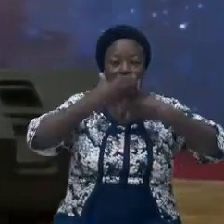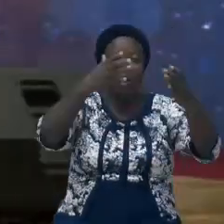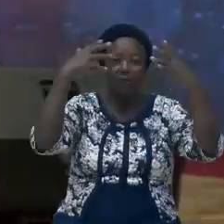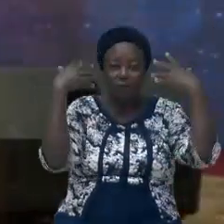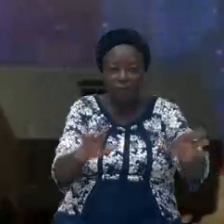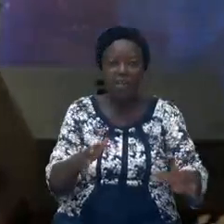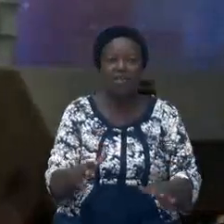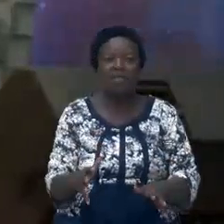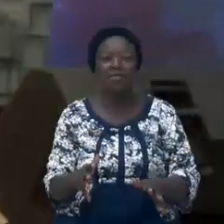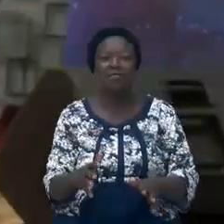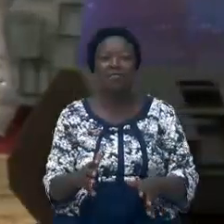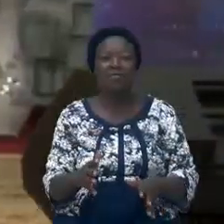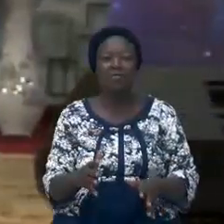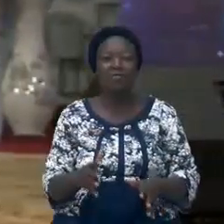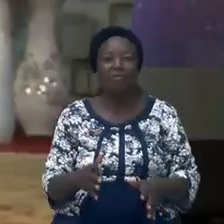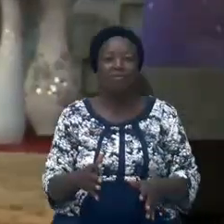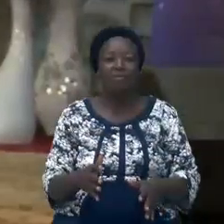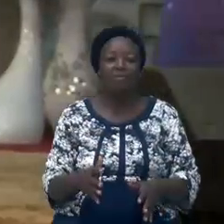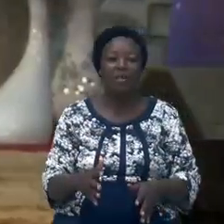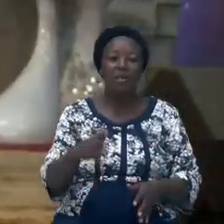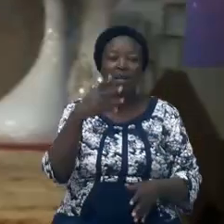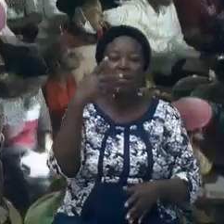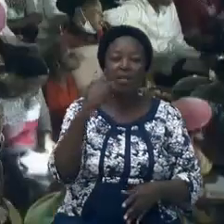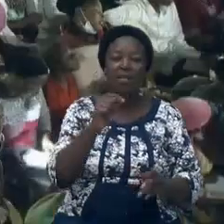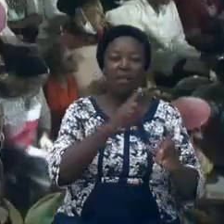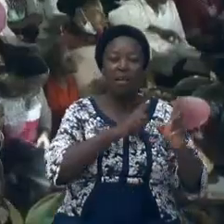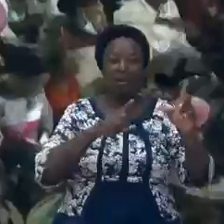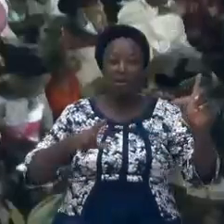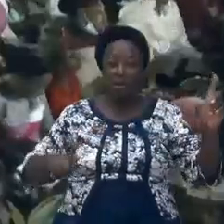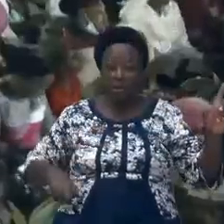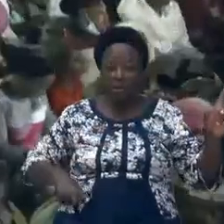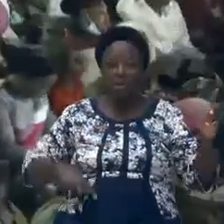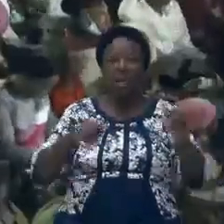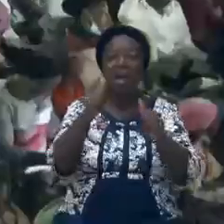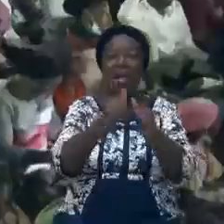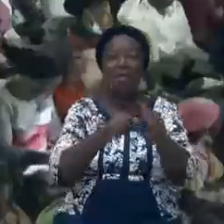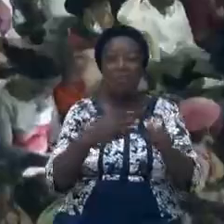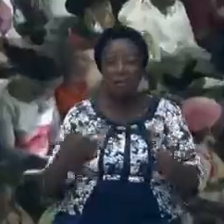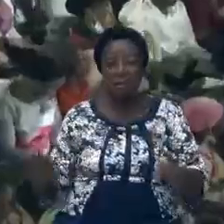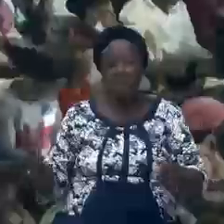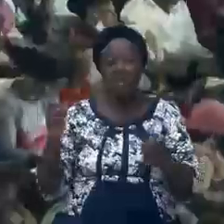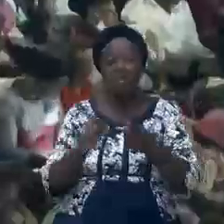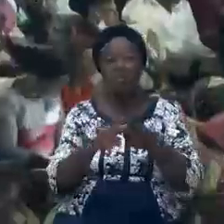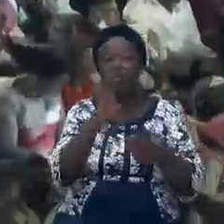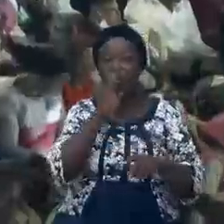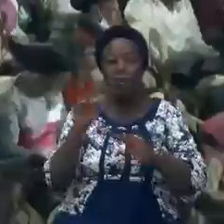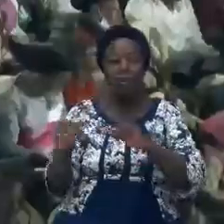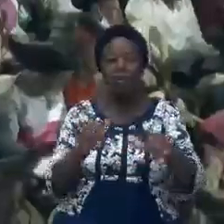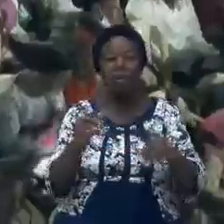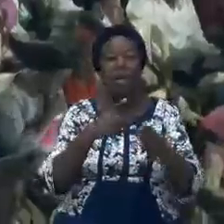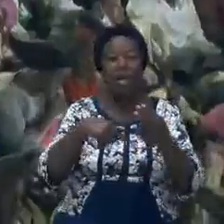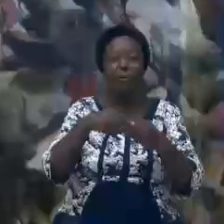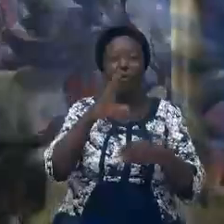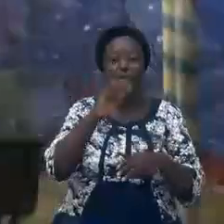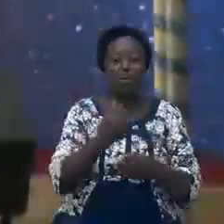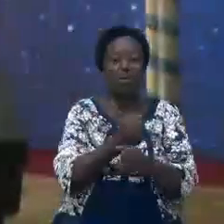the word finished. Somebody help me shout the word finished. The Lord, everything